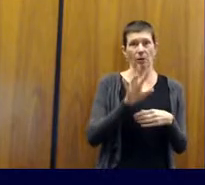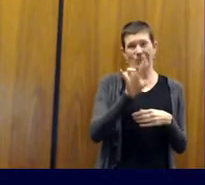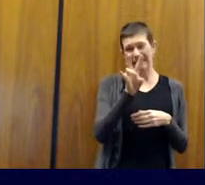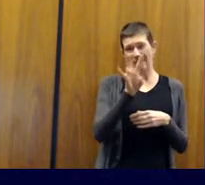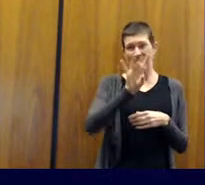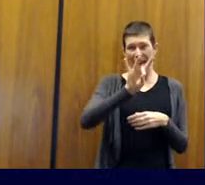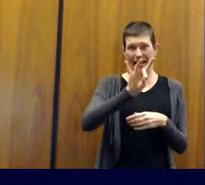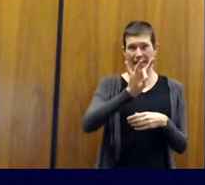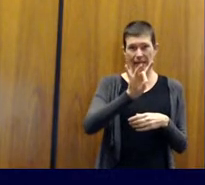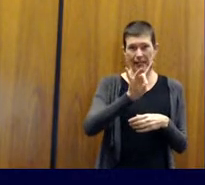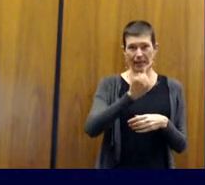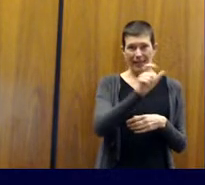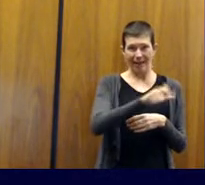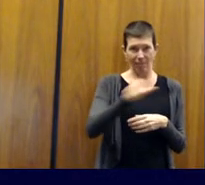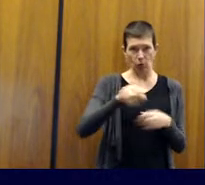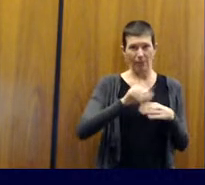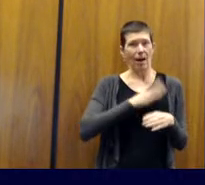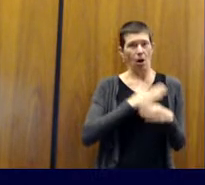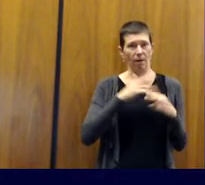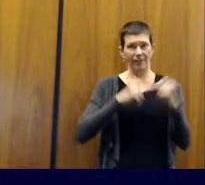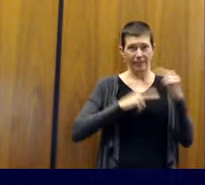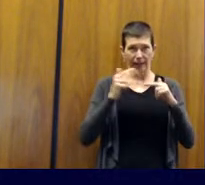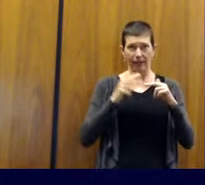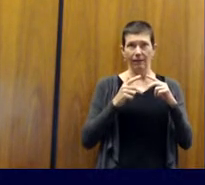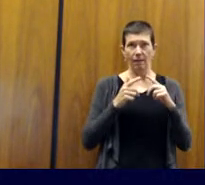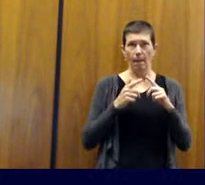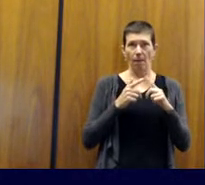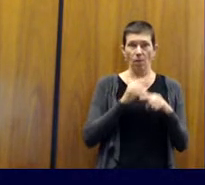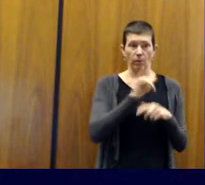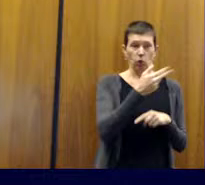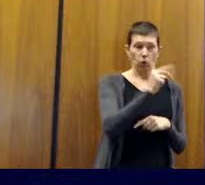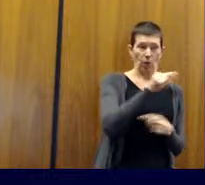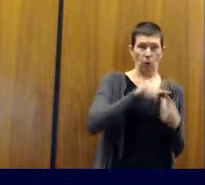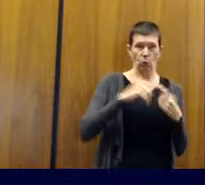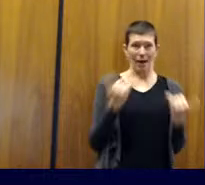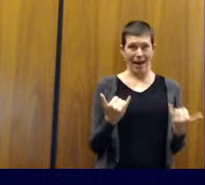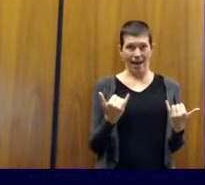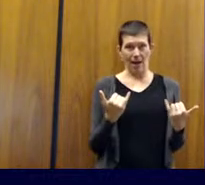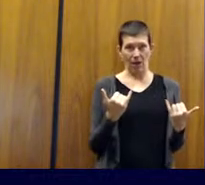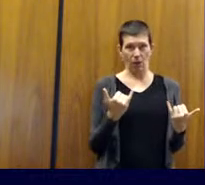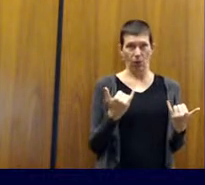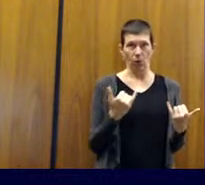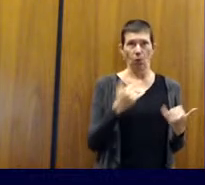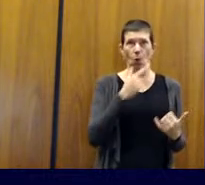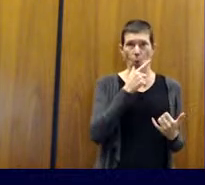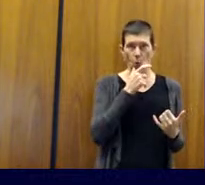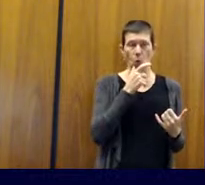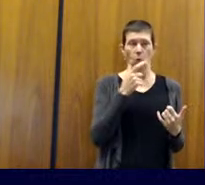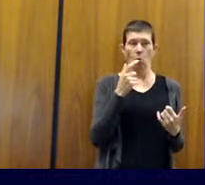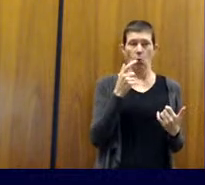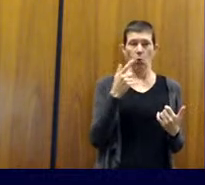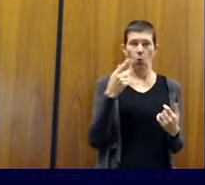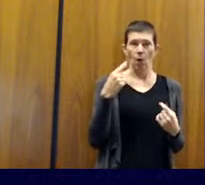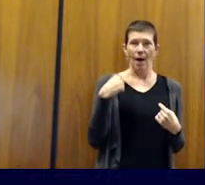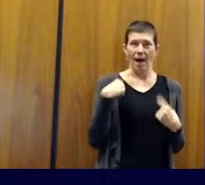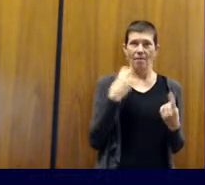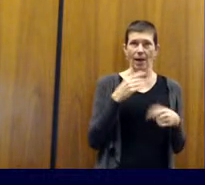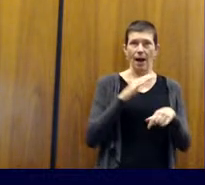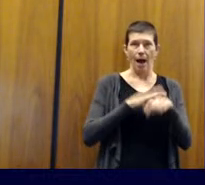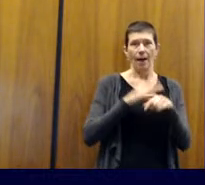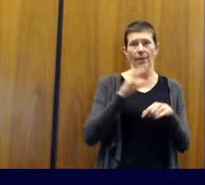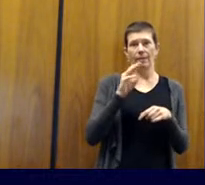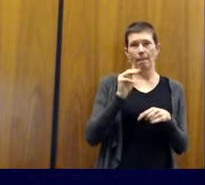78 individuals in our facility from January to now that have been on a MAP